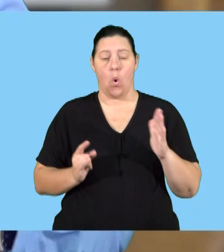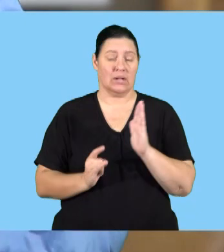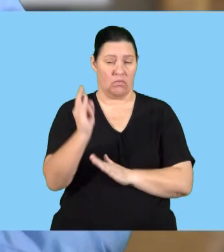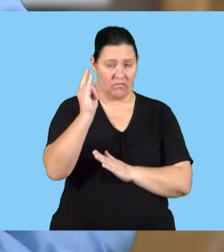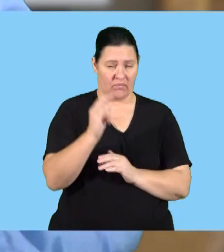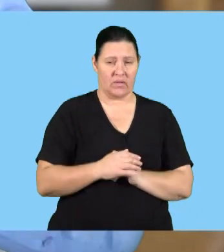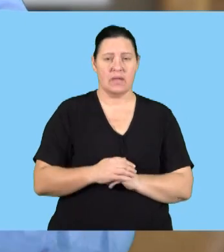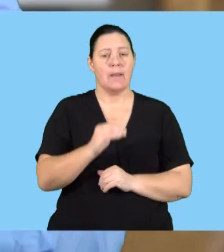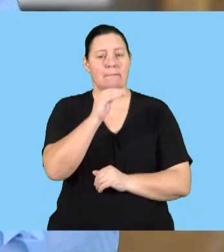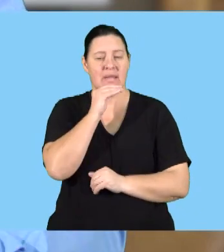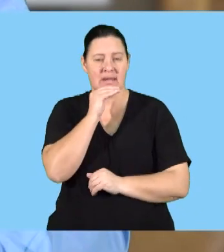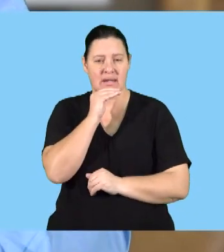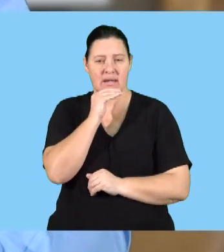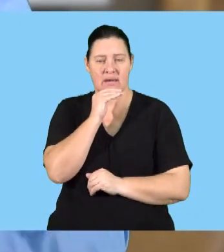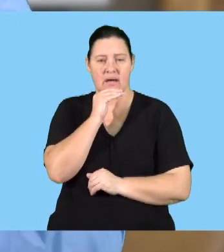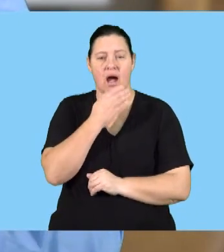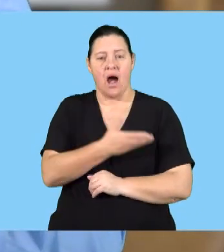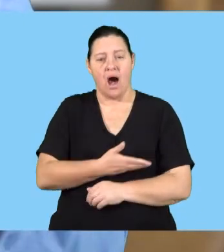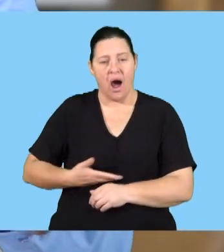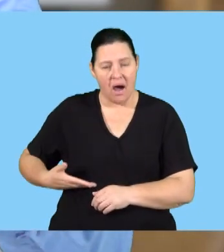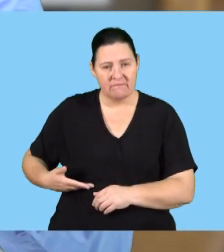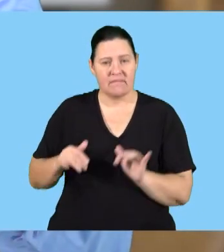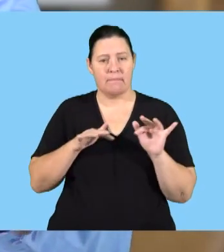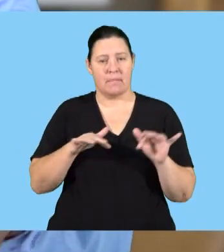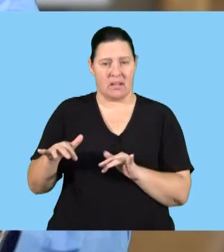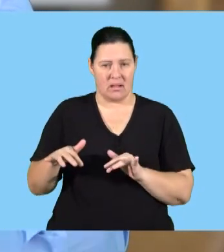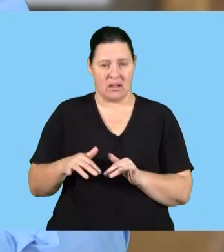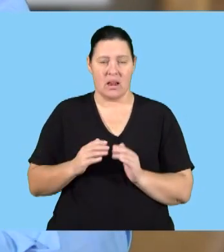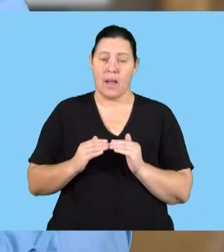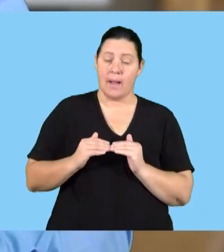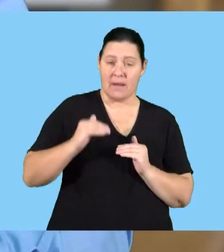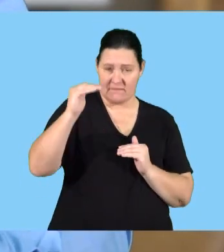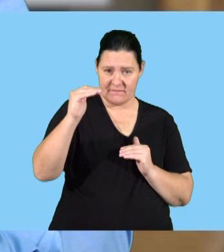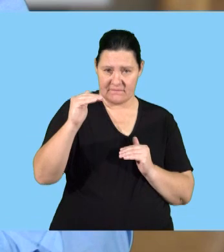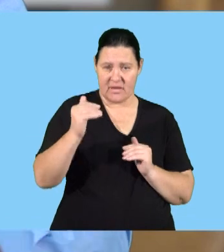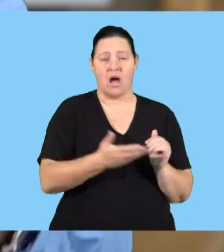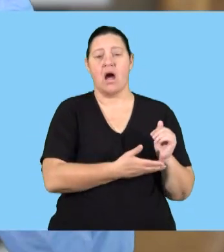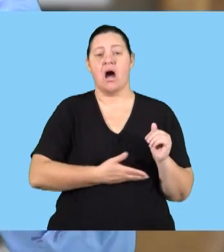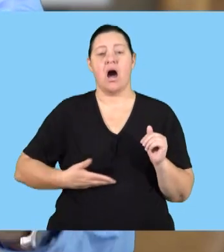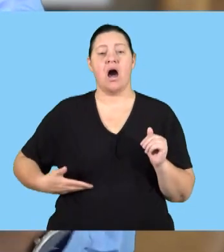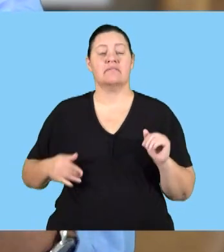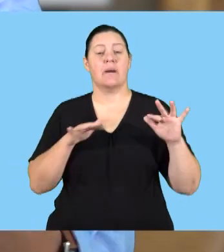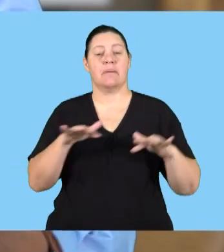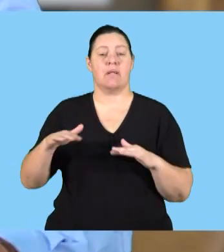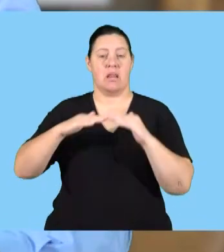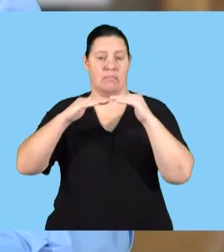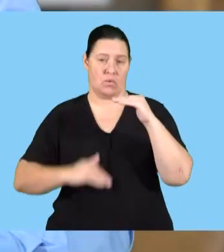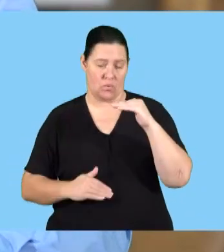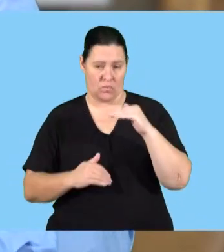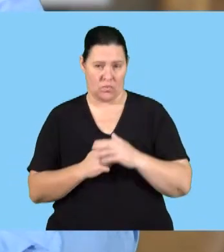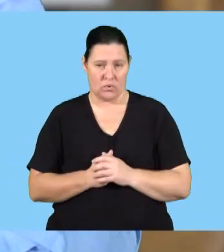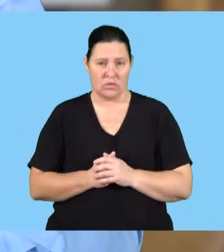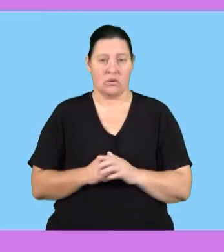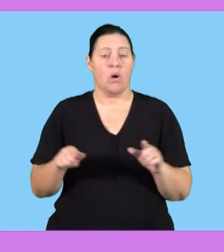or length, right, it means that half of the population will be above and then half of the population will be